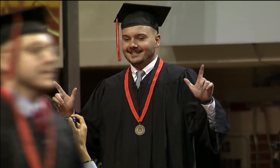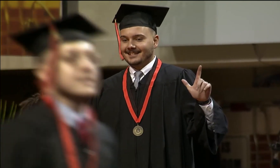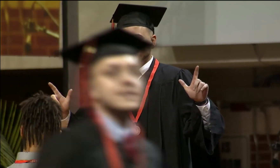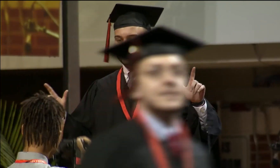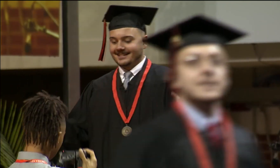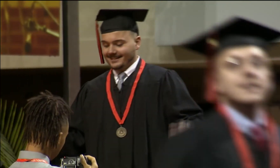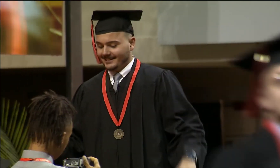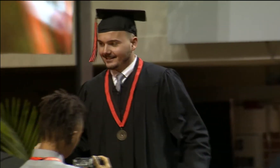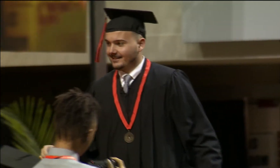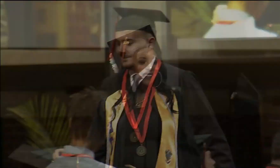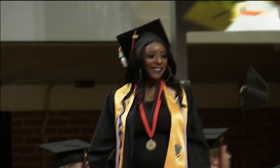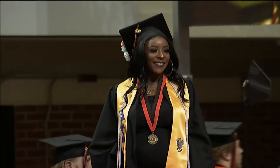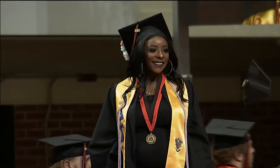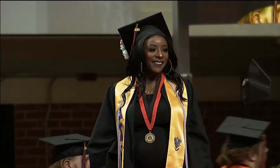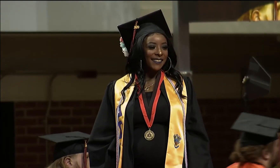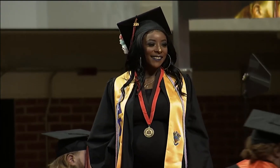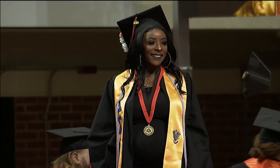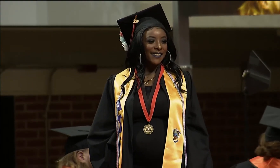Stone Rittenberry.